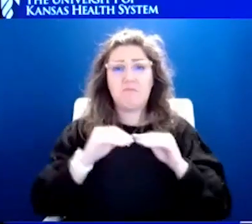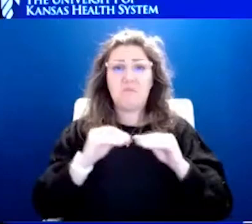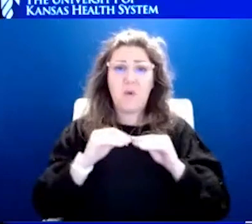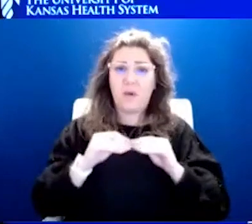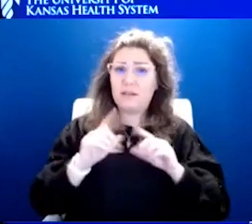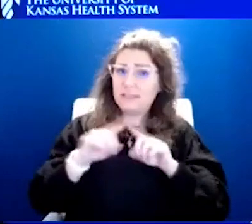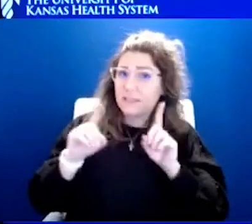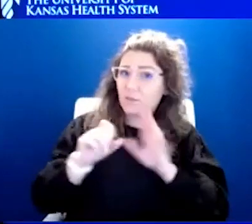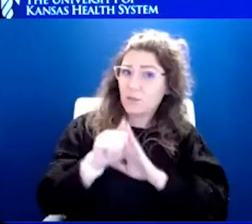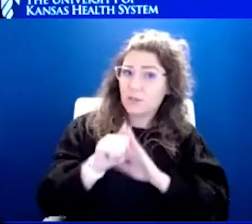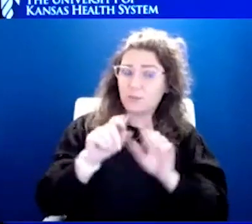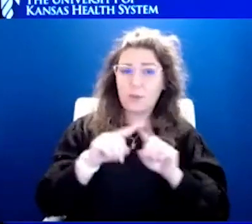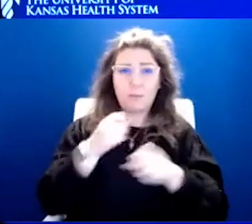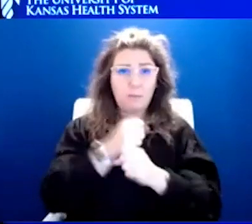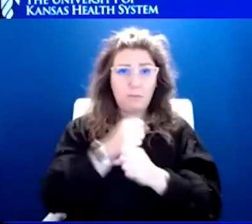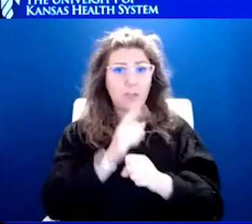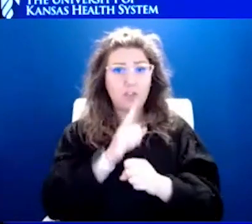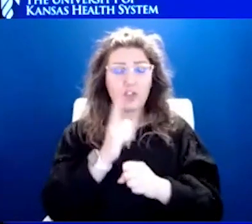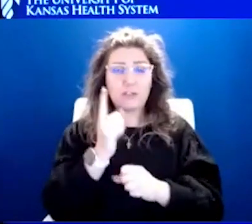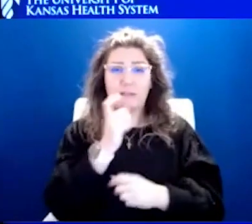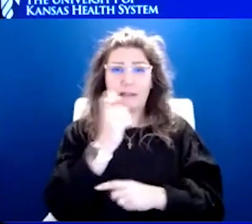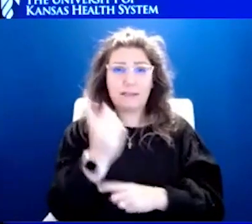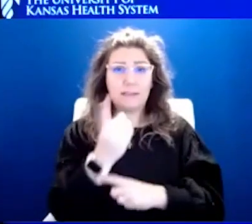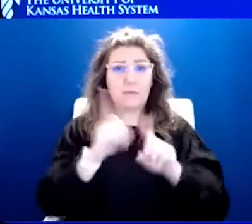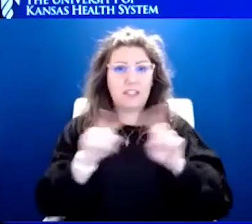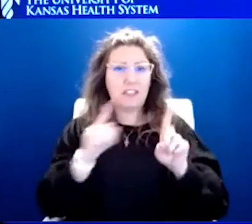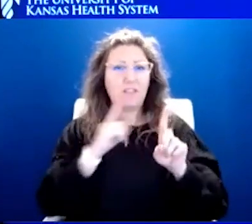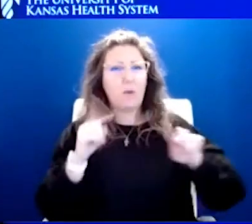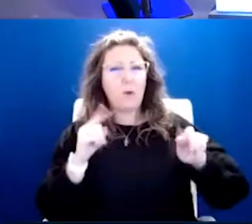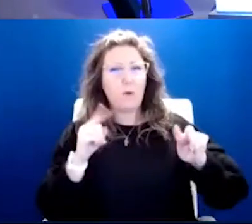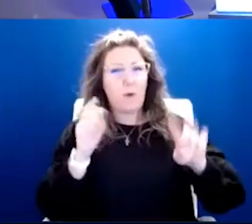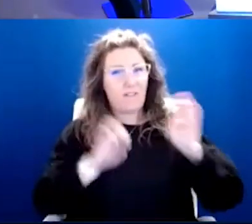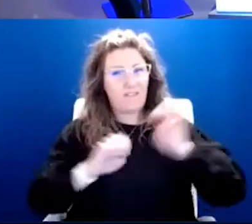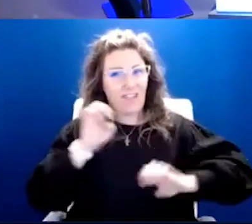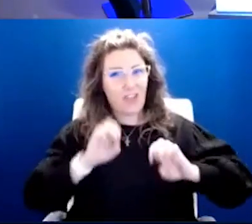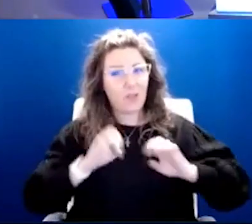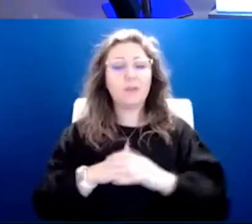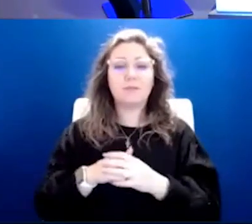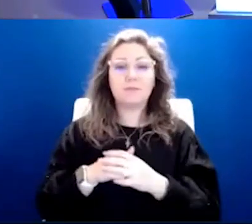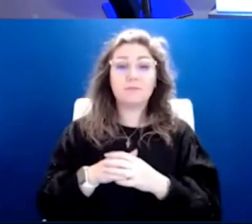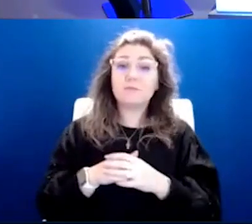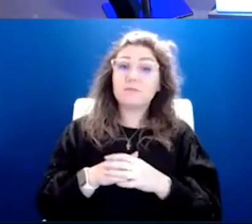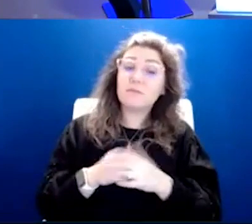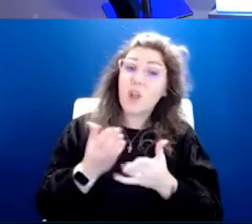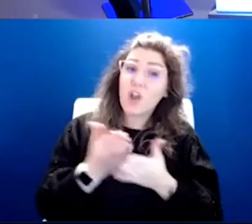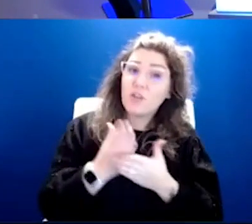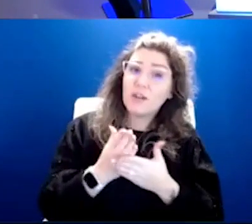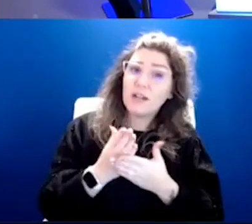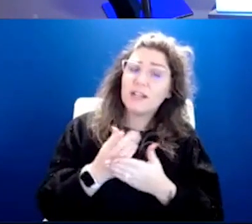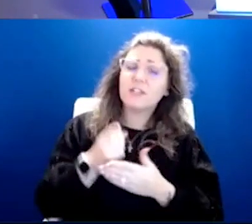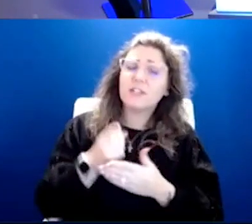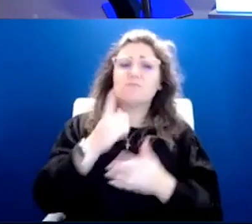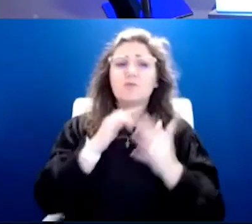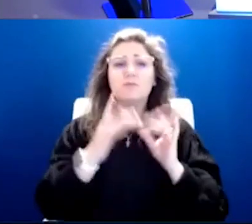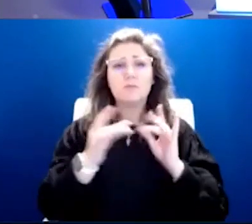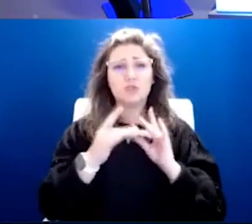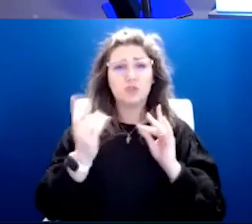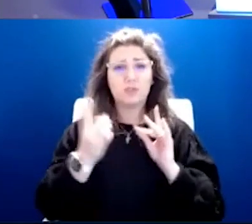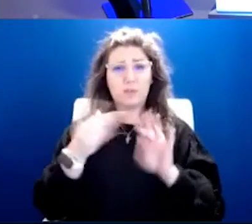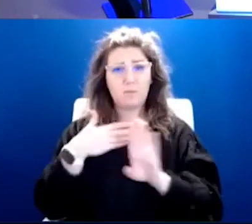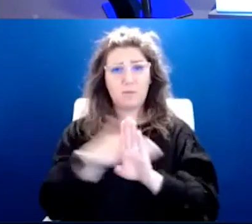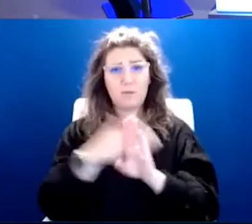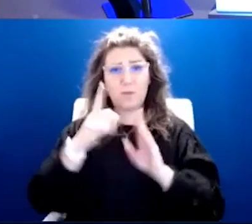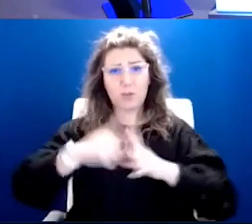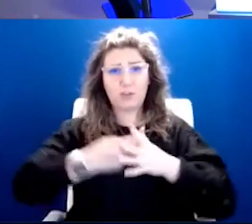just to make sure it's not something different, probably just go get evaluated. All right. Dr. Greiner, you had mentioned something I was asking you before we started the show, just, you